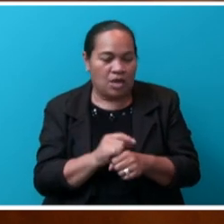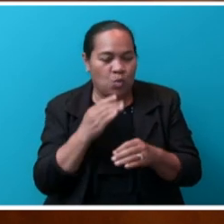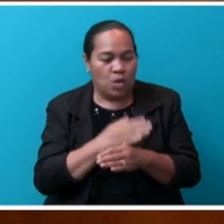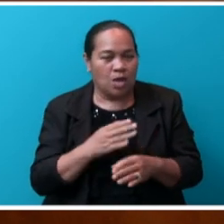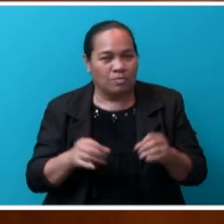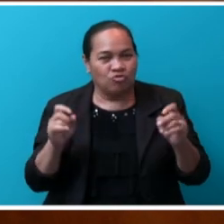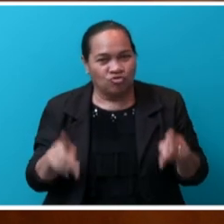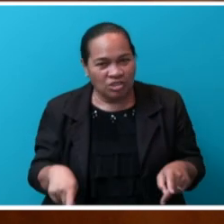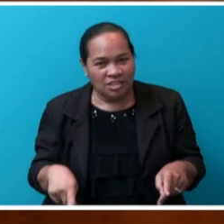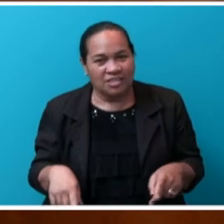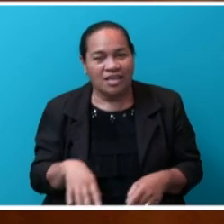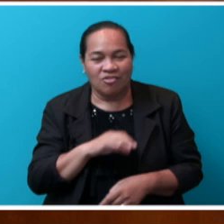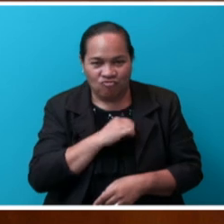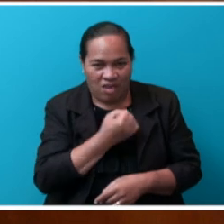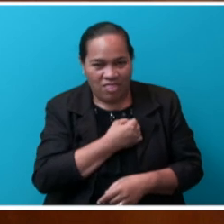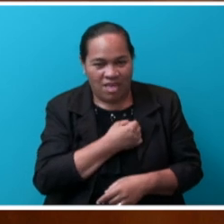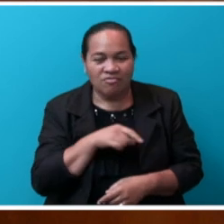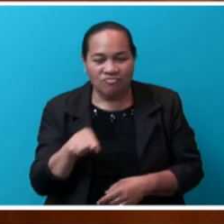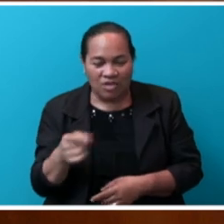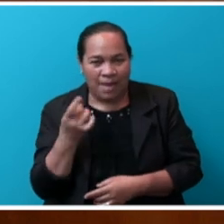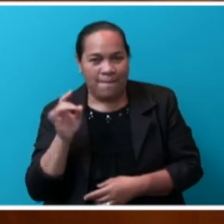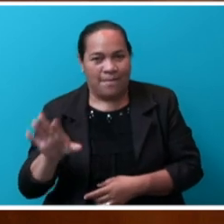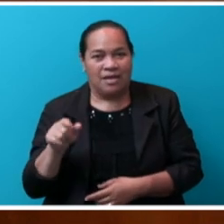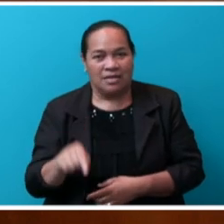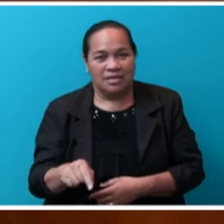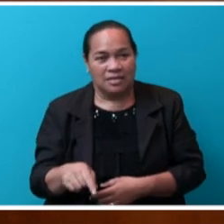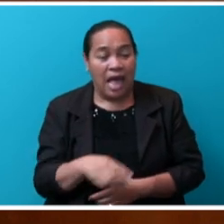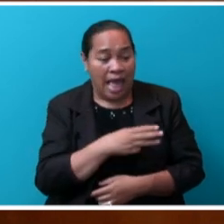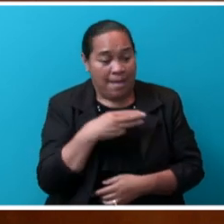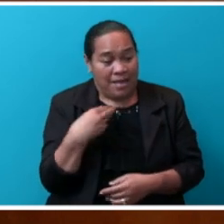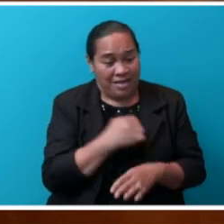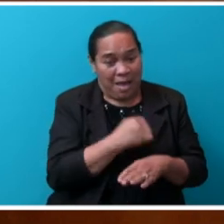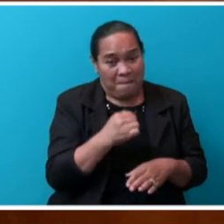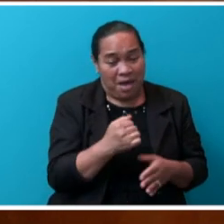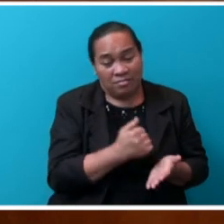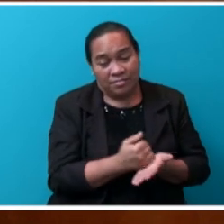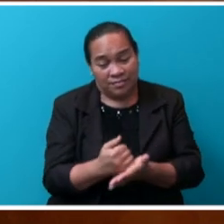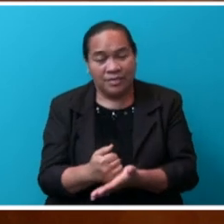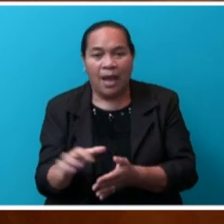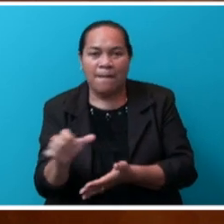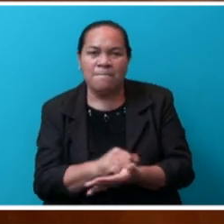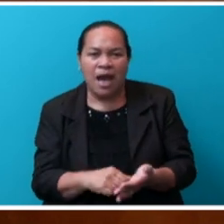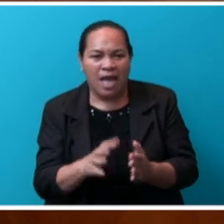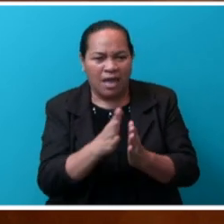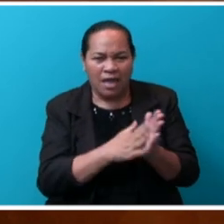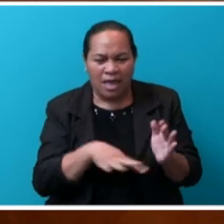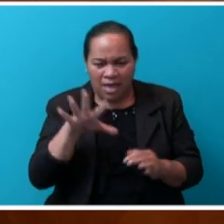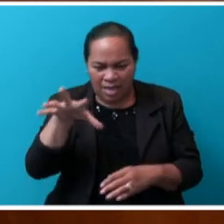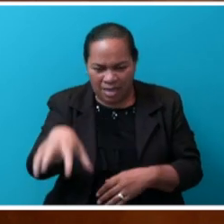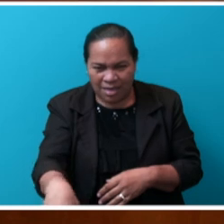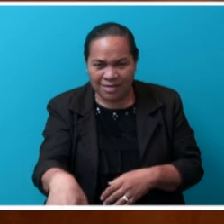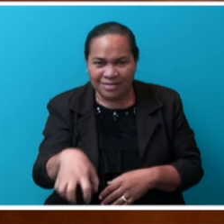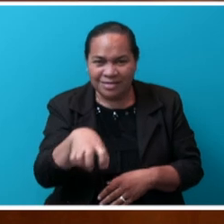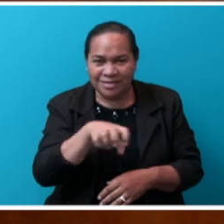community livelihoods. The ministry also assisted with an excavator valued at $78,000, of which